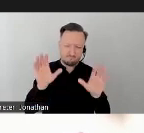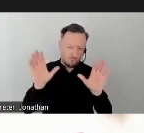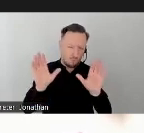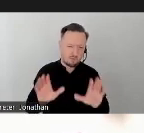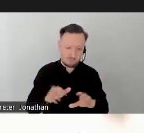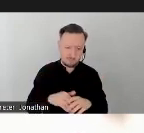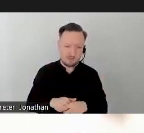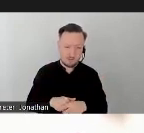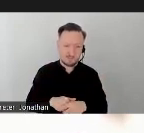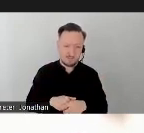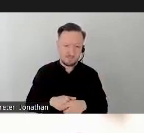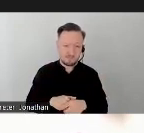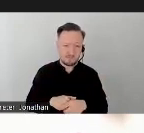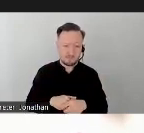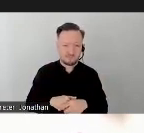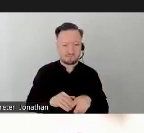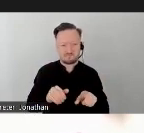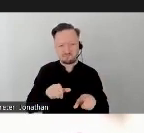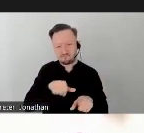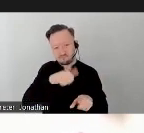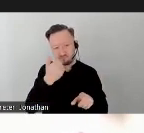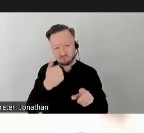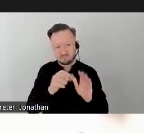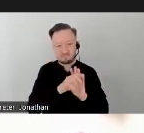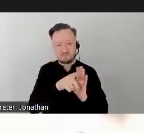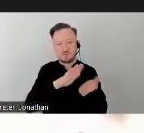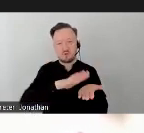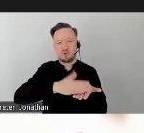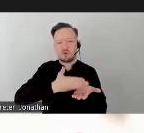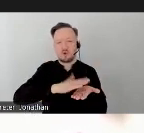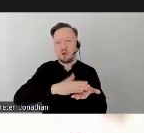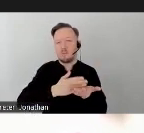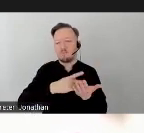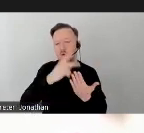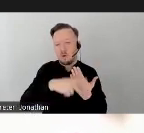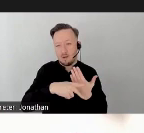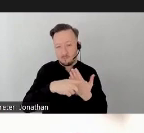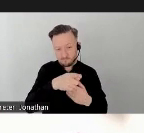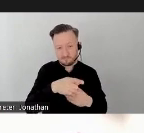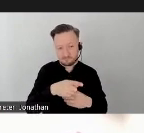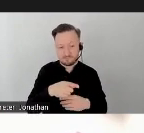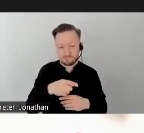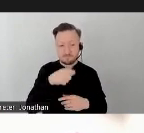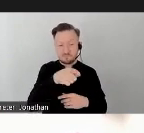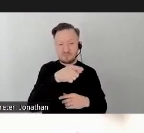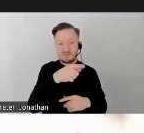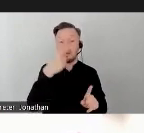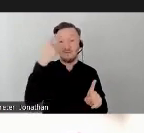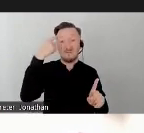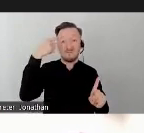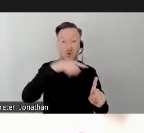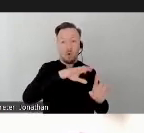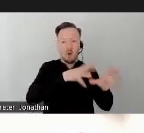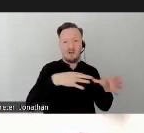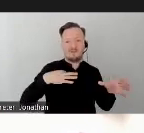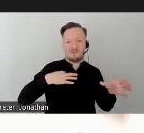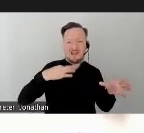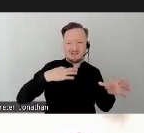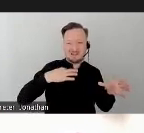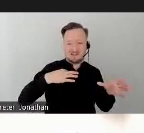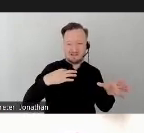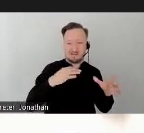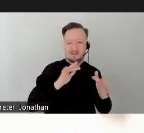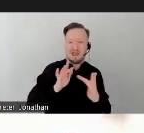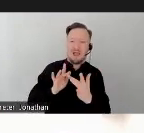behalf. Just another example of a cooking program. Now, this is actually for our volunteers, for our outreach team.